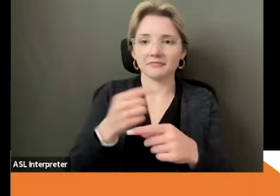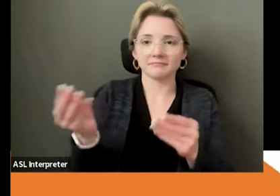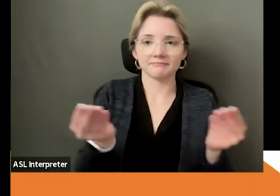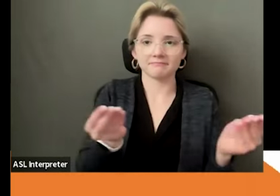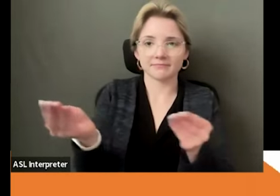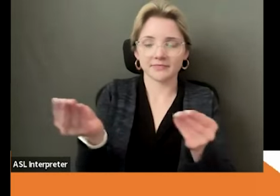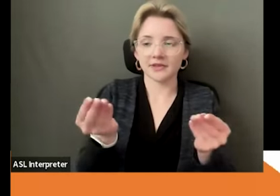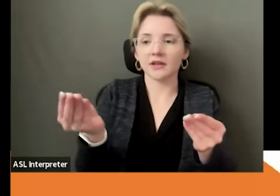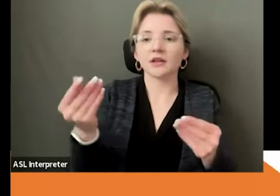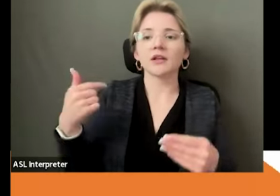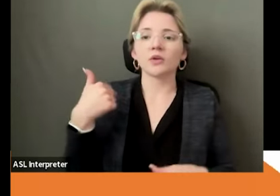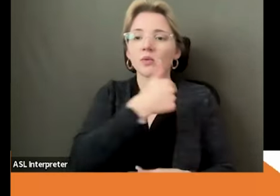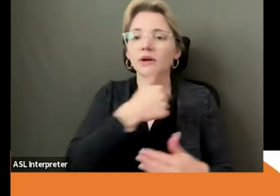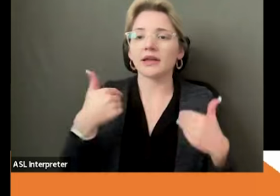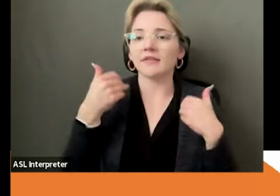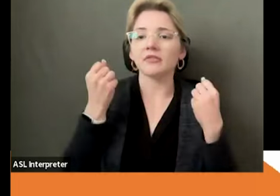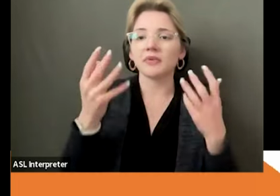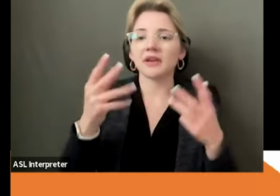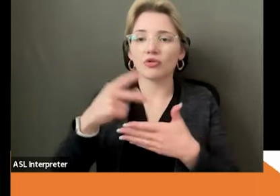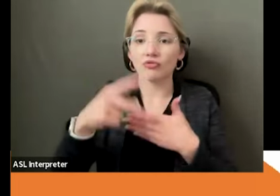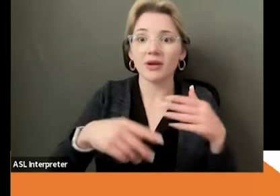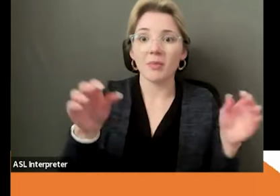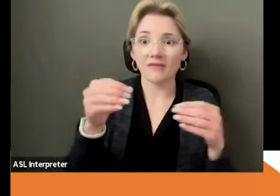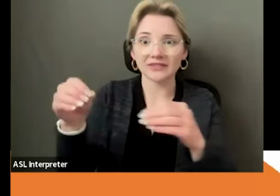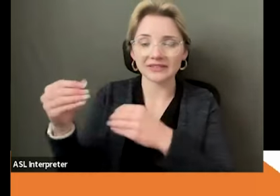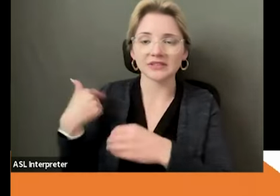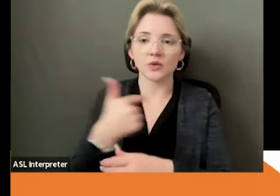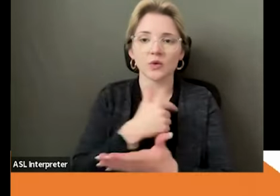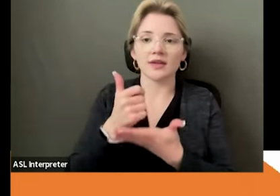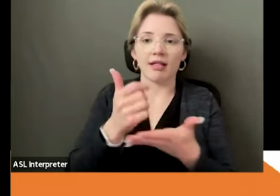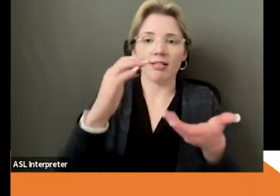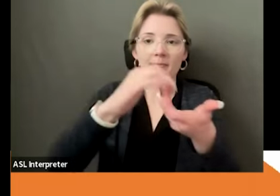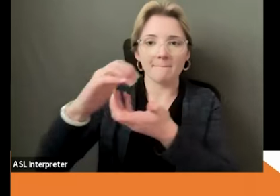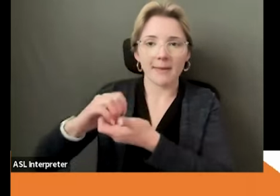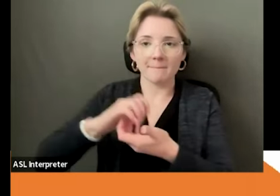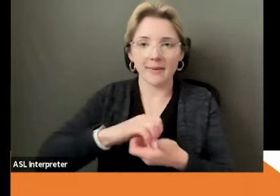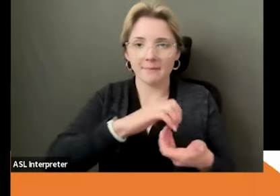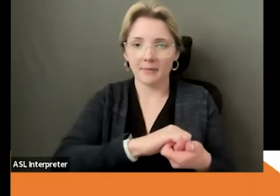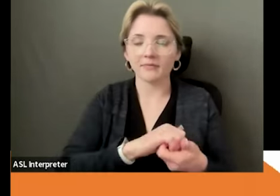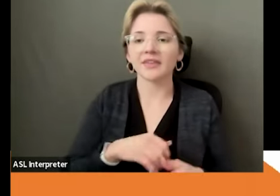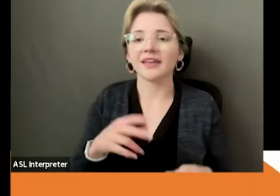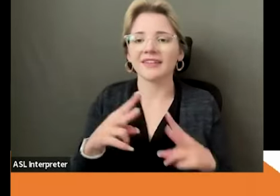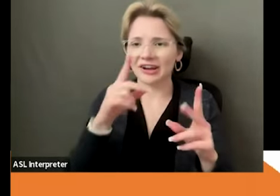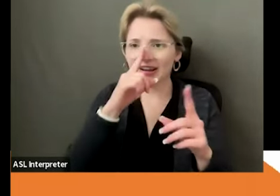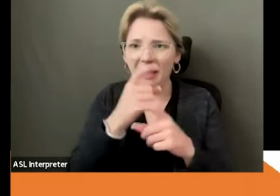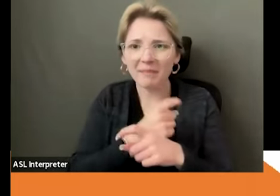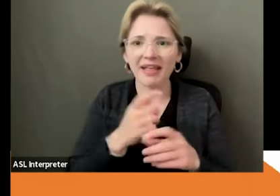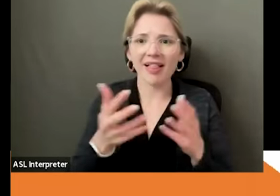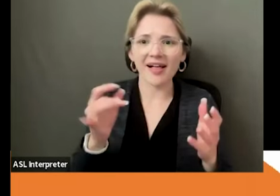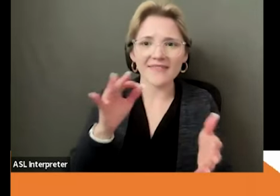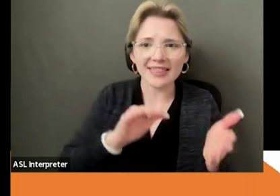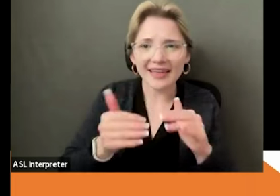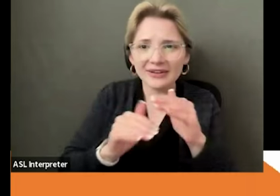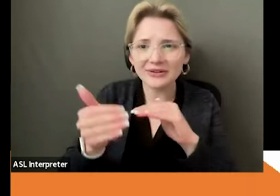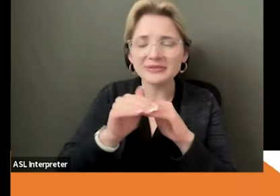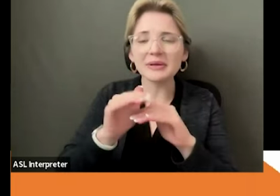offices. We're going to talk about many of them today at a high level because they are very complicated and nuanced. But our office cross-cuts across